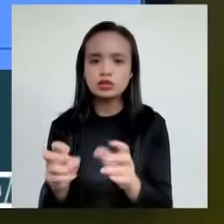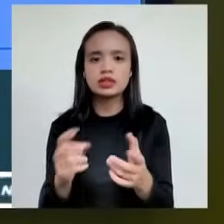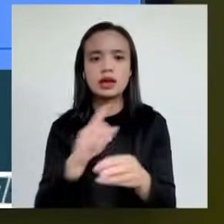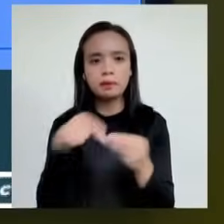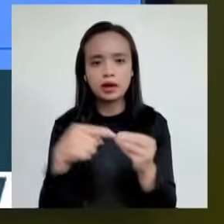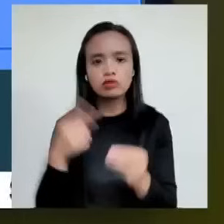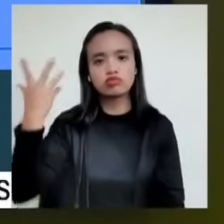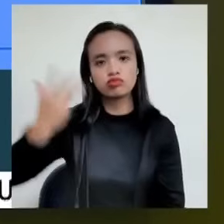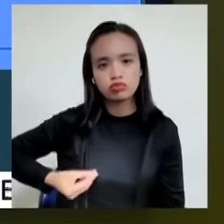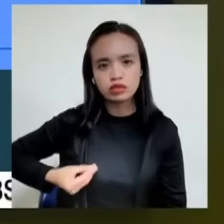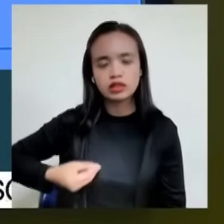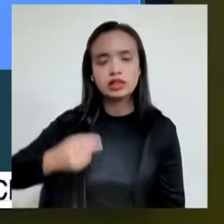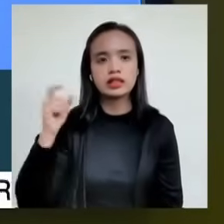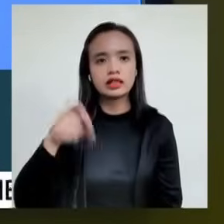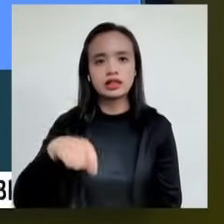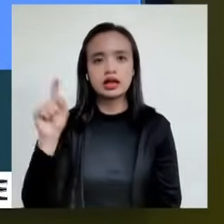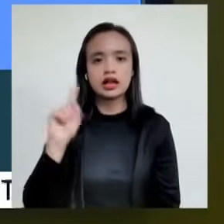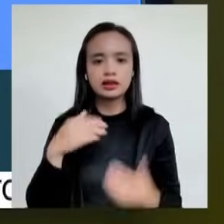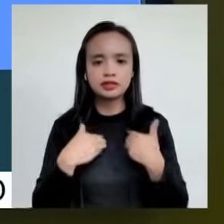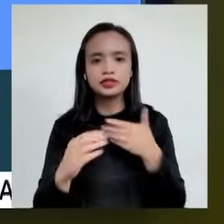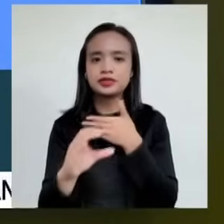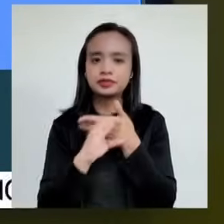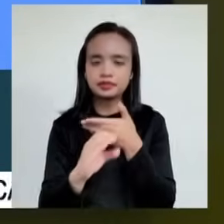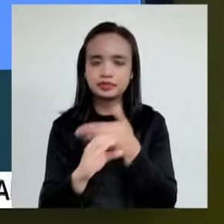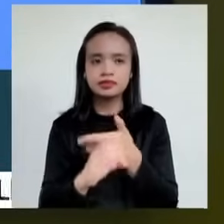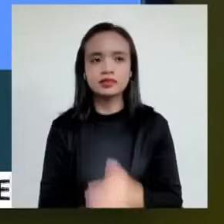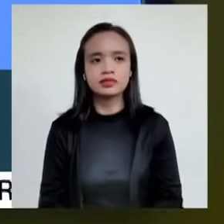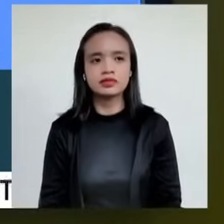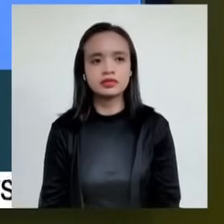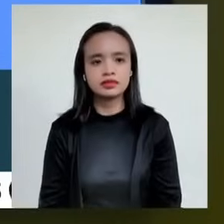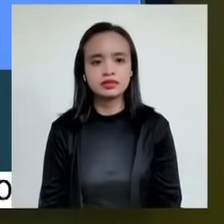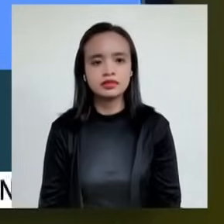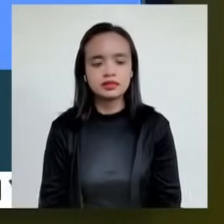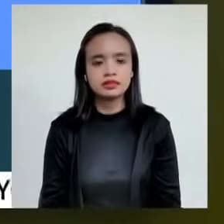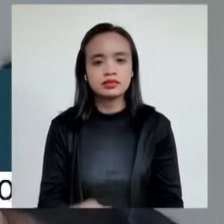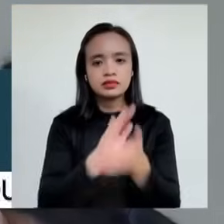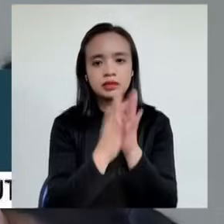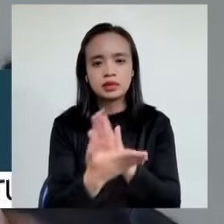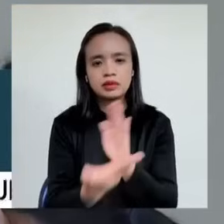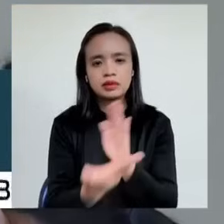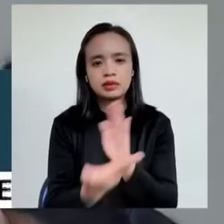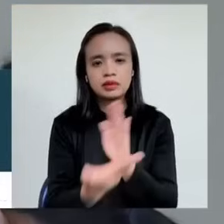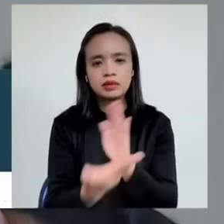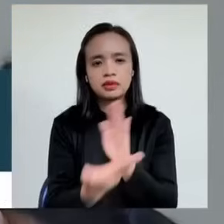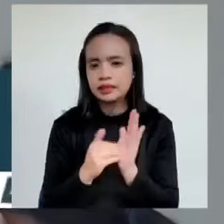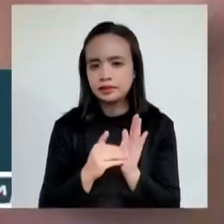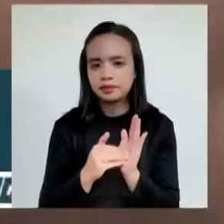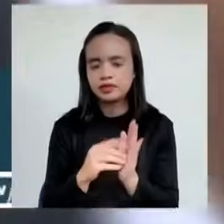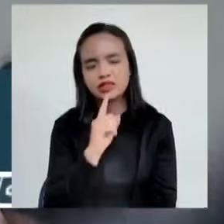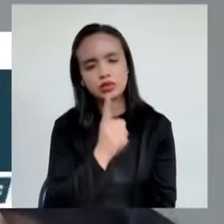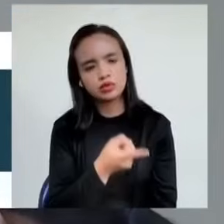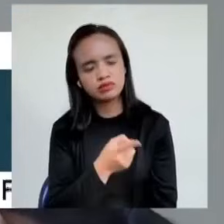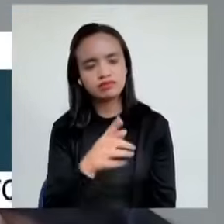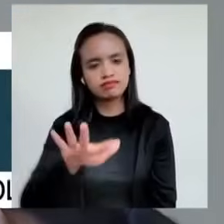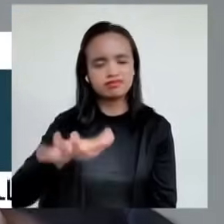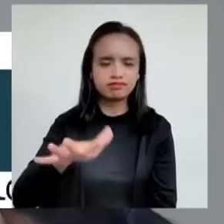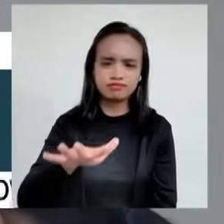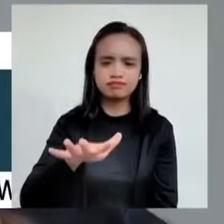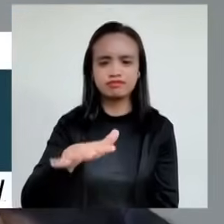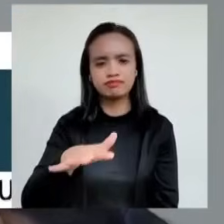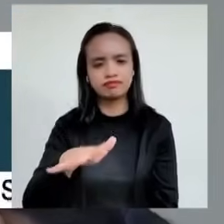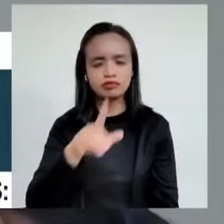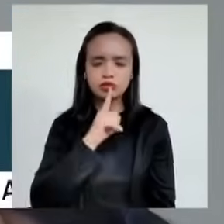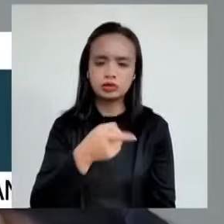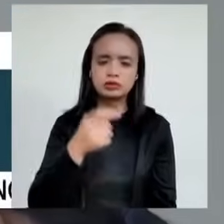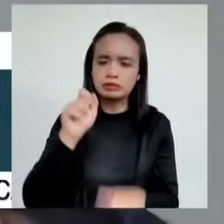sanctity of contracts. It's turning out to be sluggish yet again. Really, quite painful a challenge